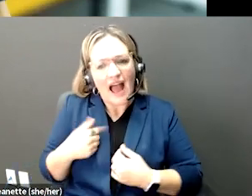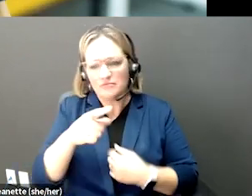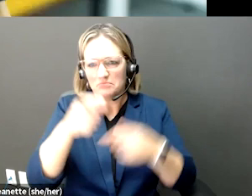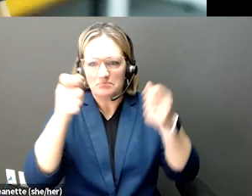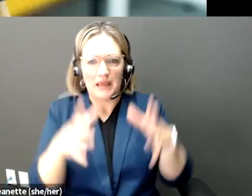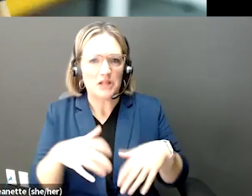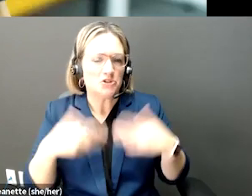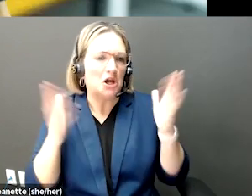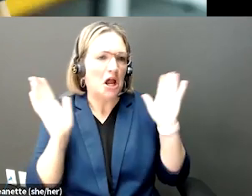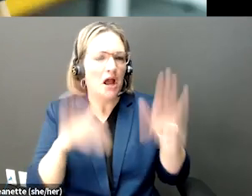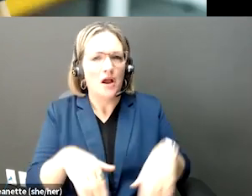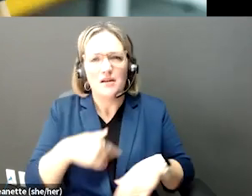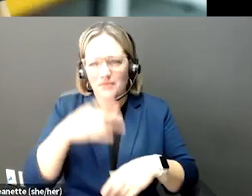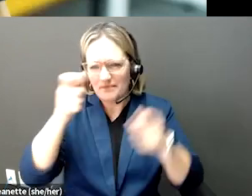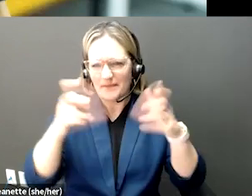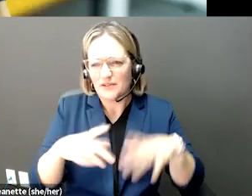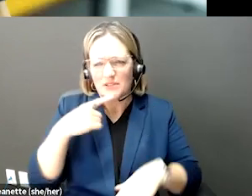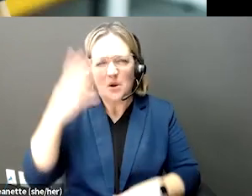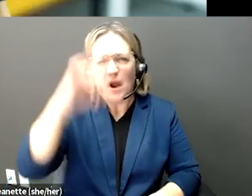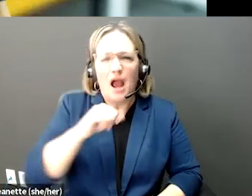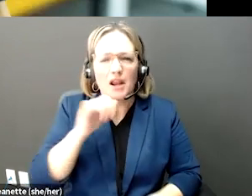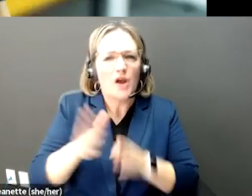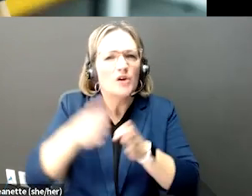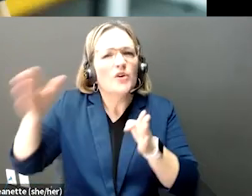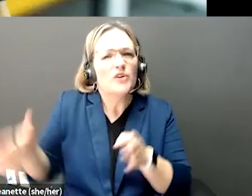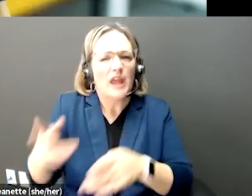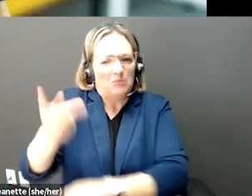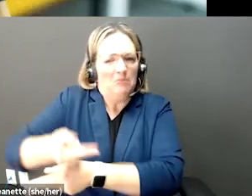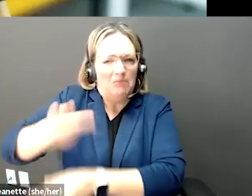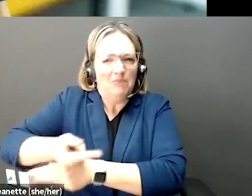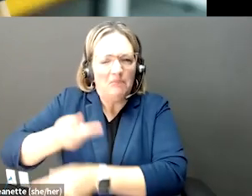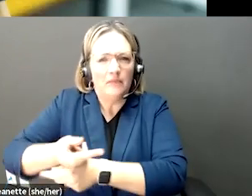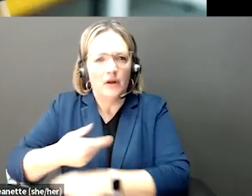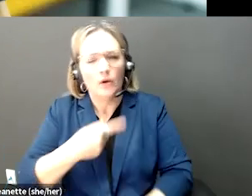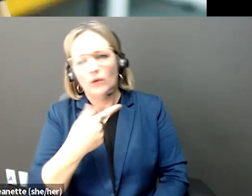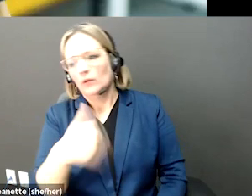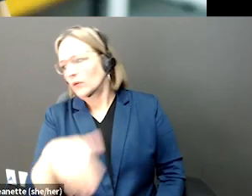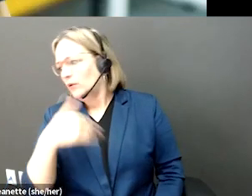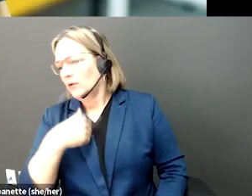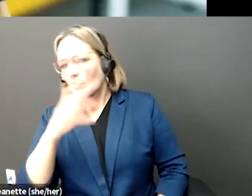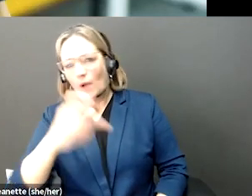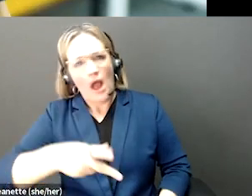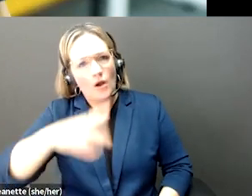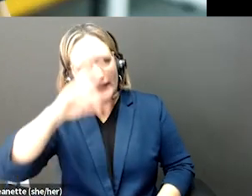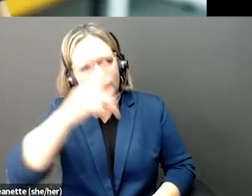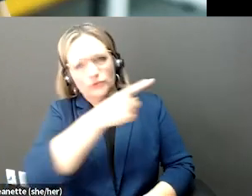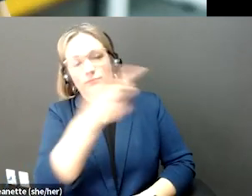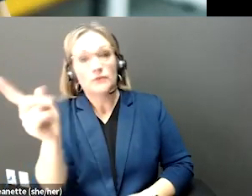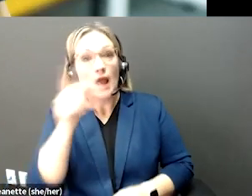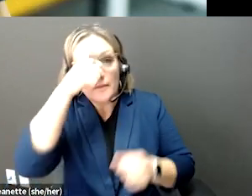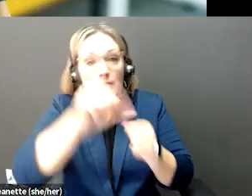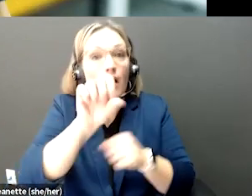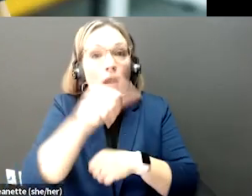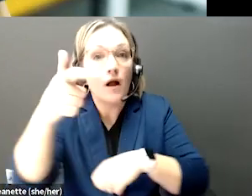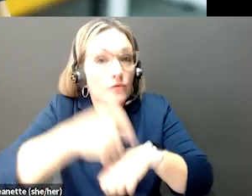you just get your neighbor to watch him?" The ignorance was appalling. I had a supervisor yelling at me one day because